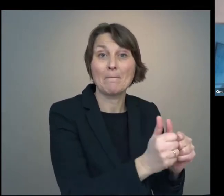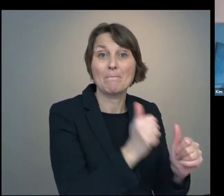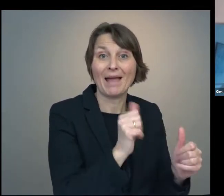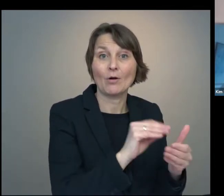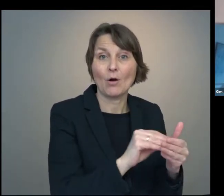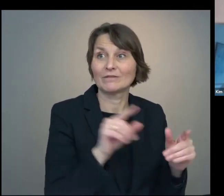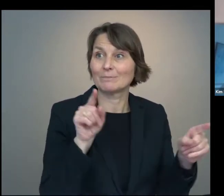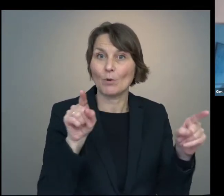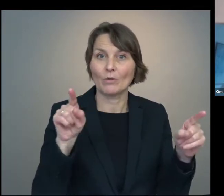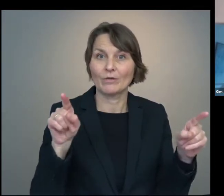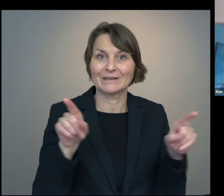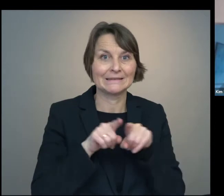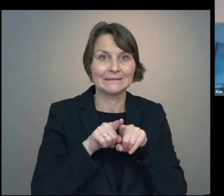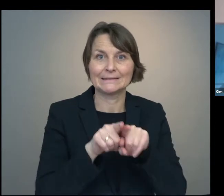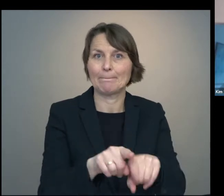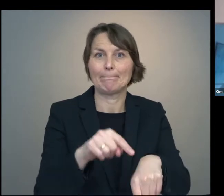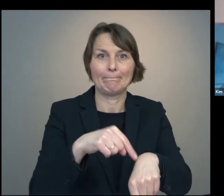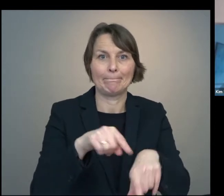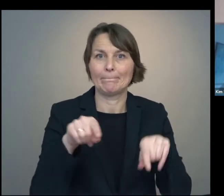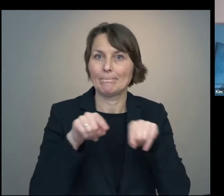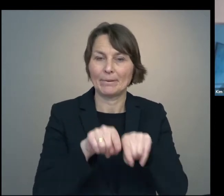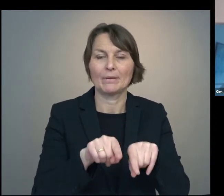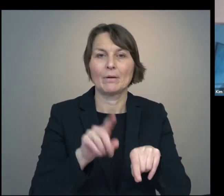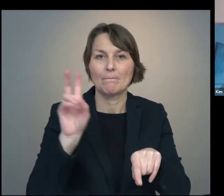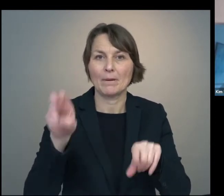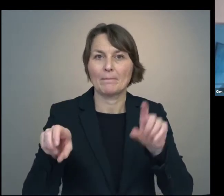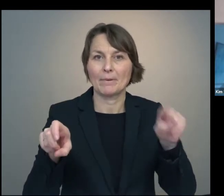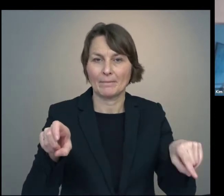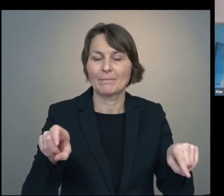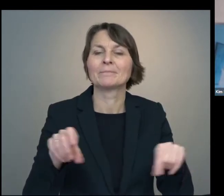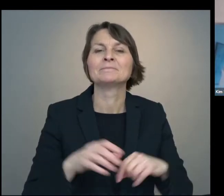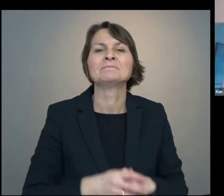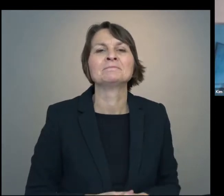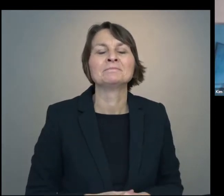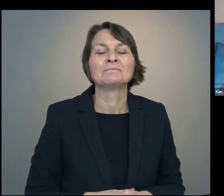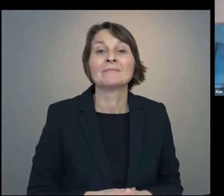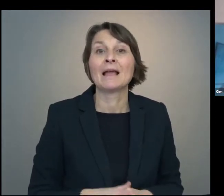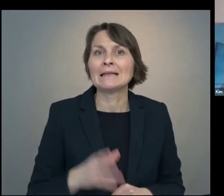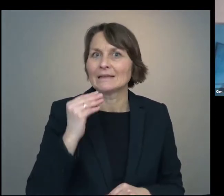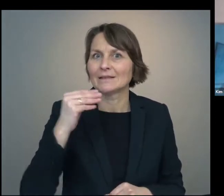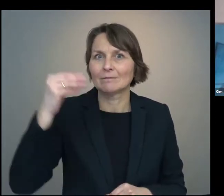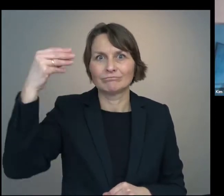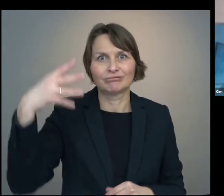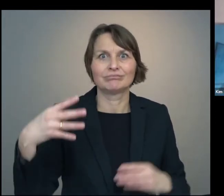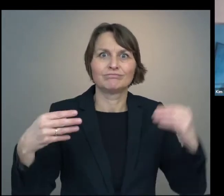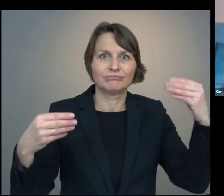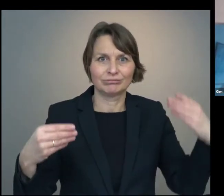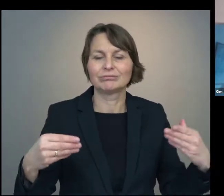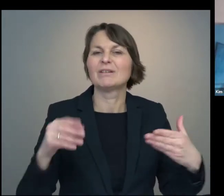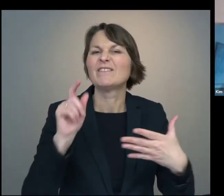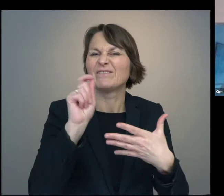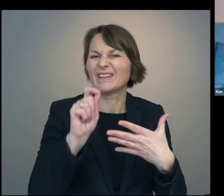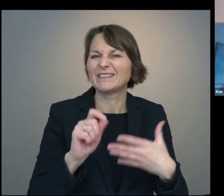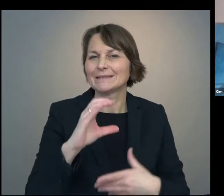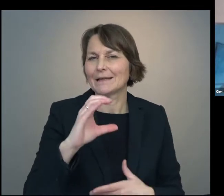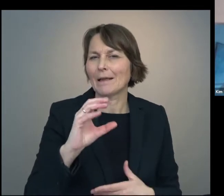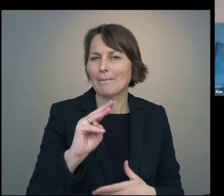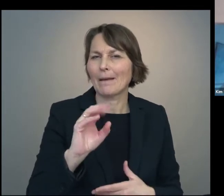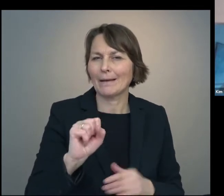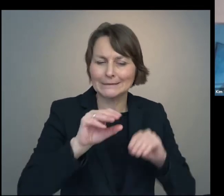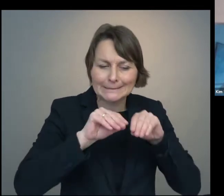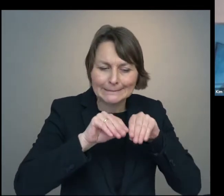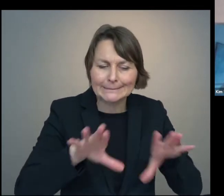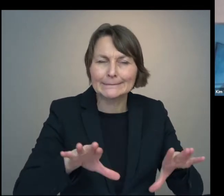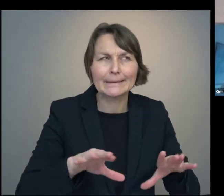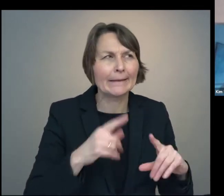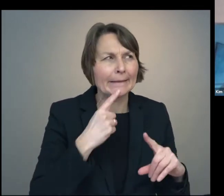back office, and that actually fed back a lot of new features into the CMS that was then released, I